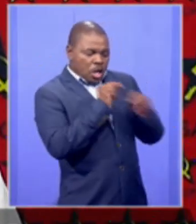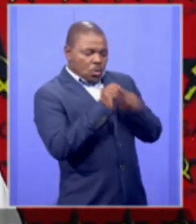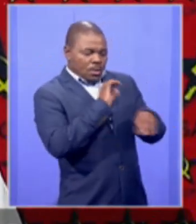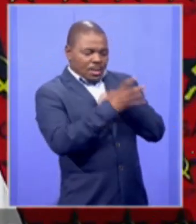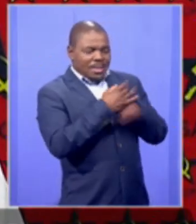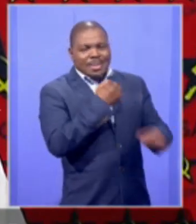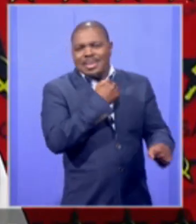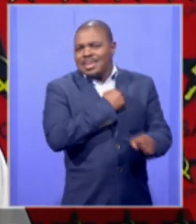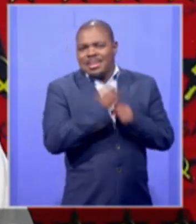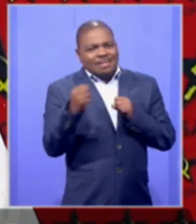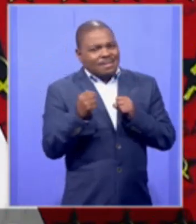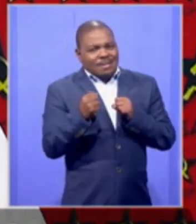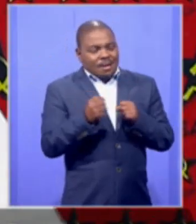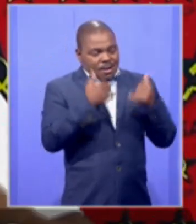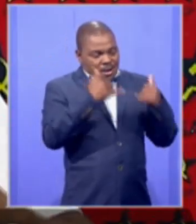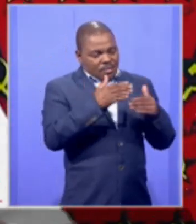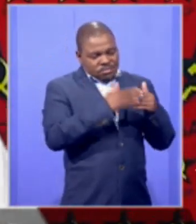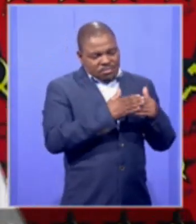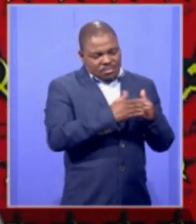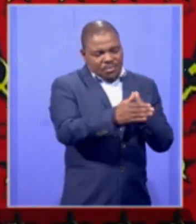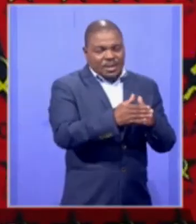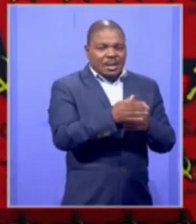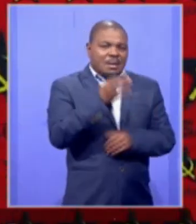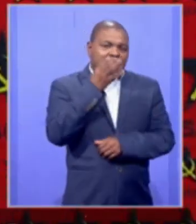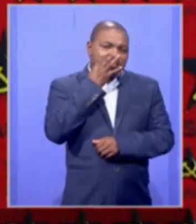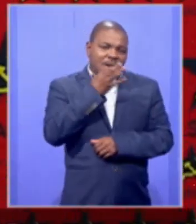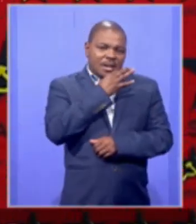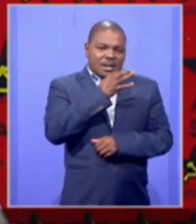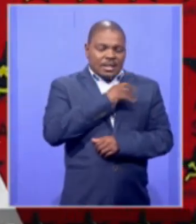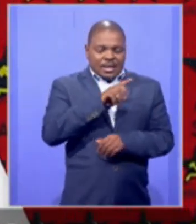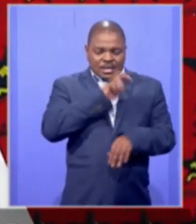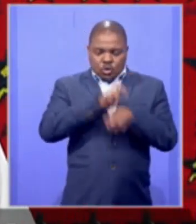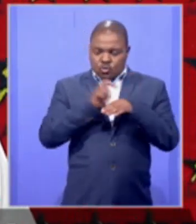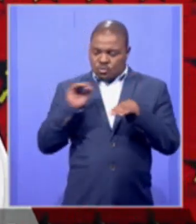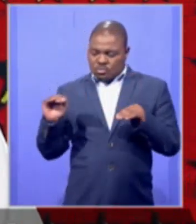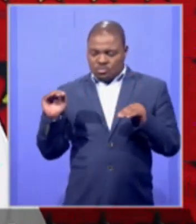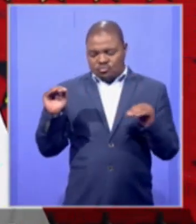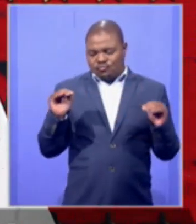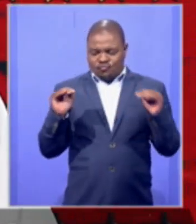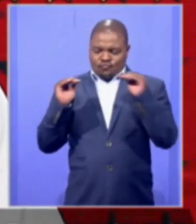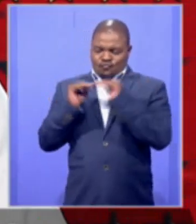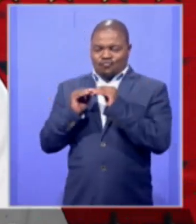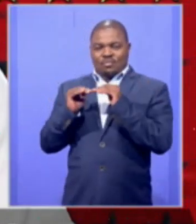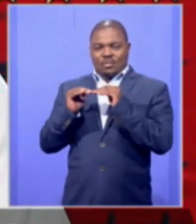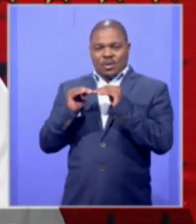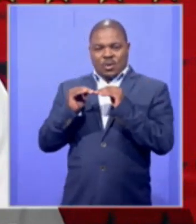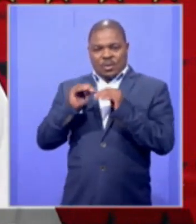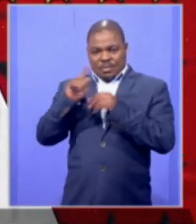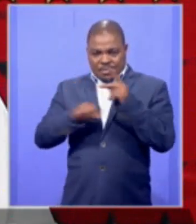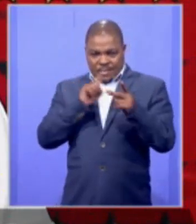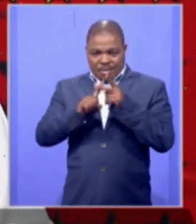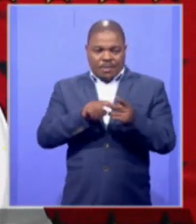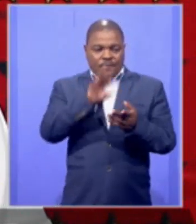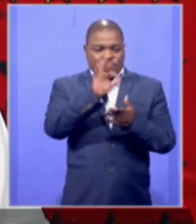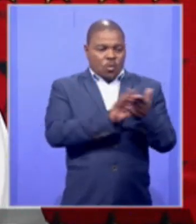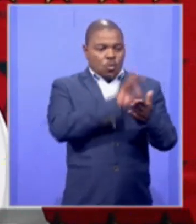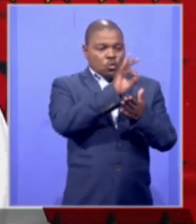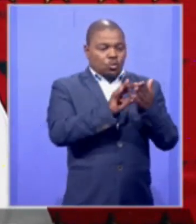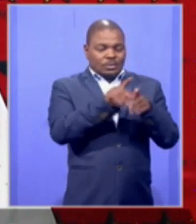kopele ba tle go nna mo stulong go lekana le ANC ba bue ka go netla ba contesta tsone di